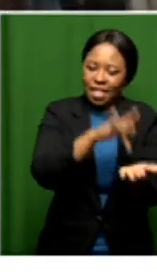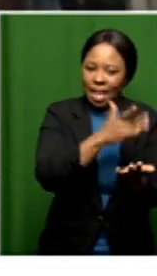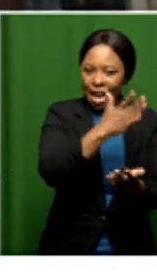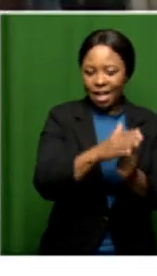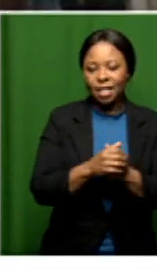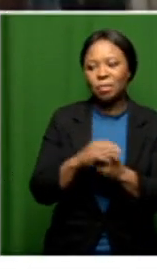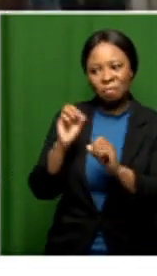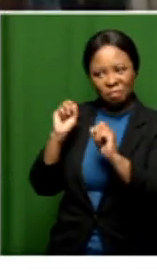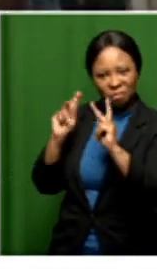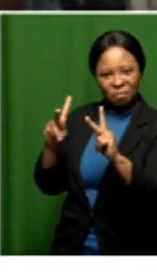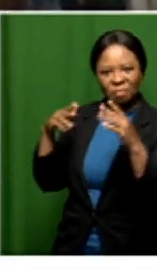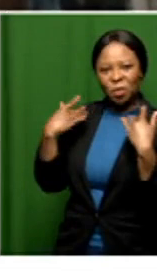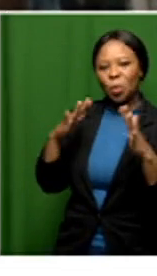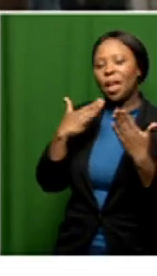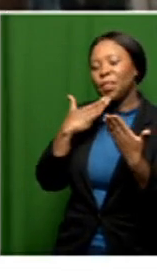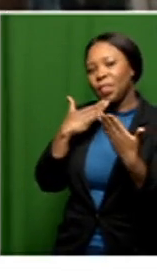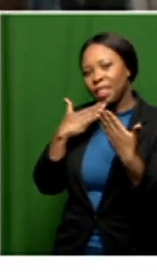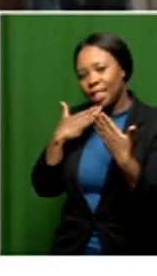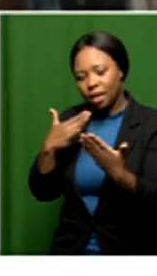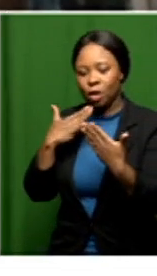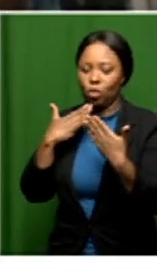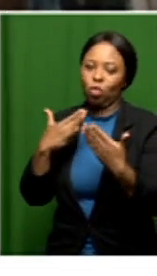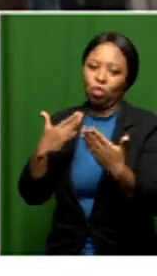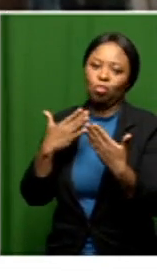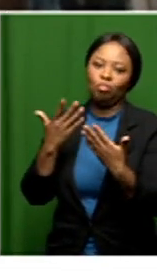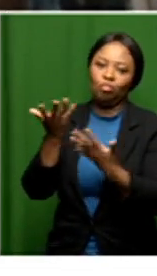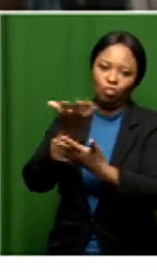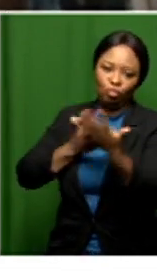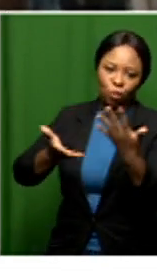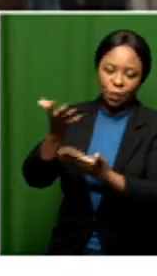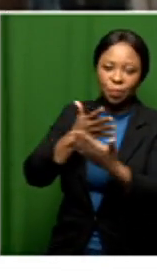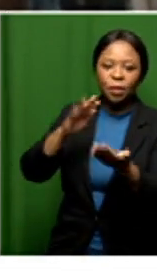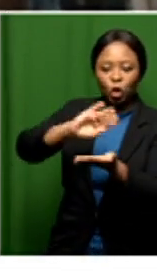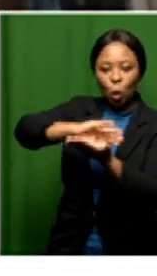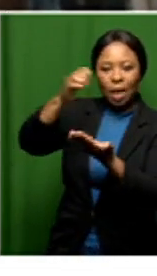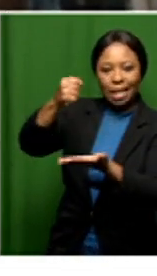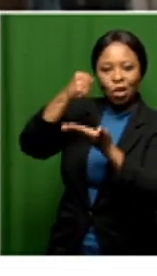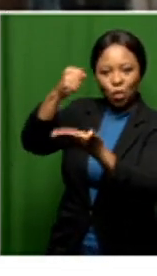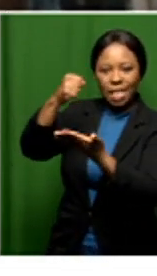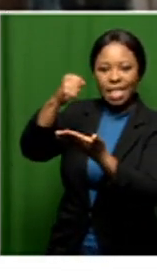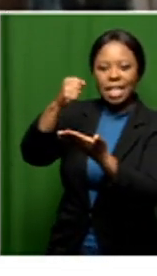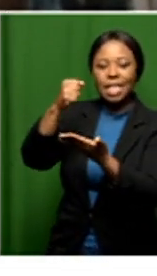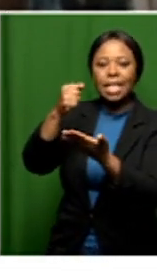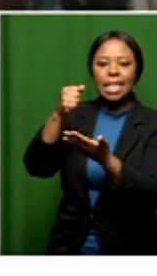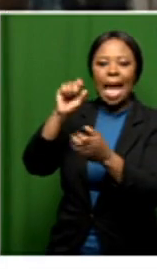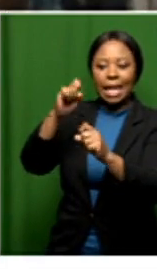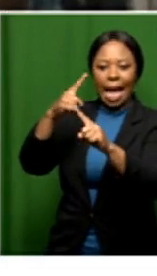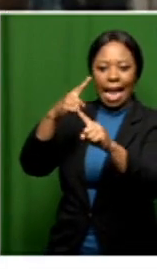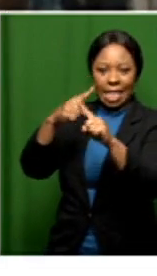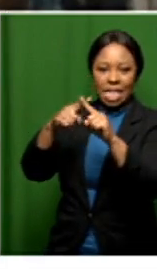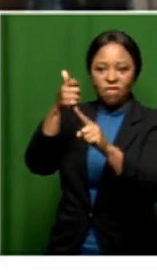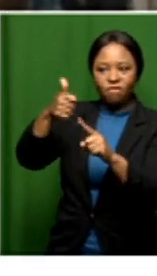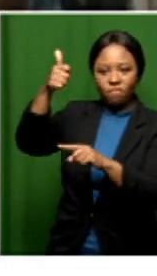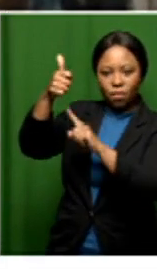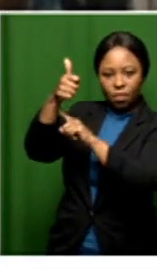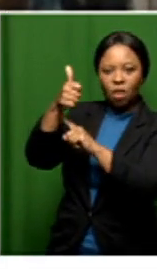Tlou, thank you so much for speaking to us. She is the Solidarity Fund's executive head, responsible for humanitarian